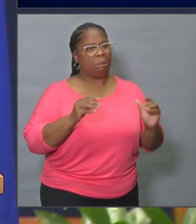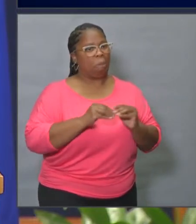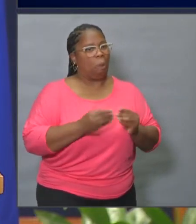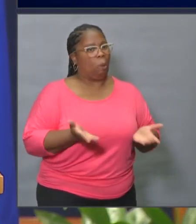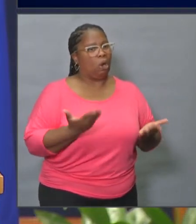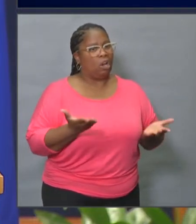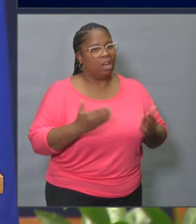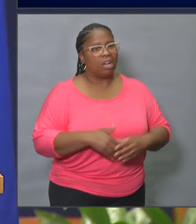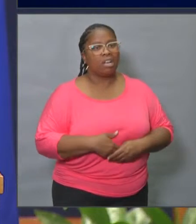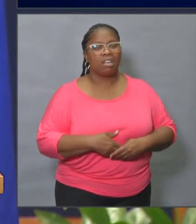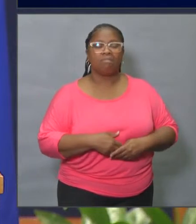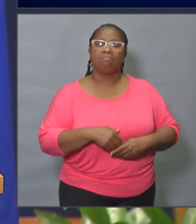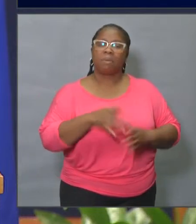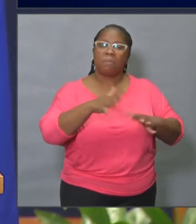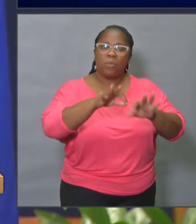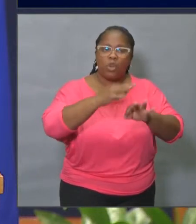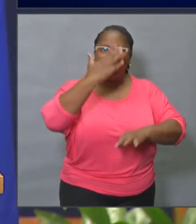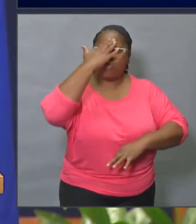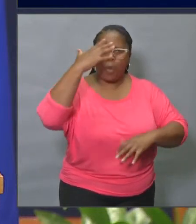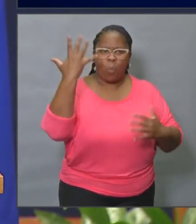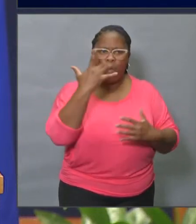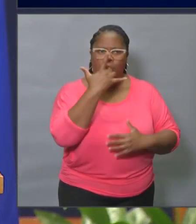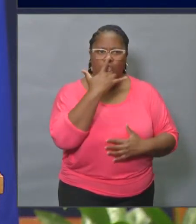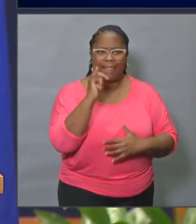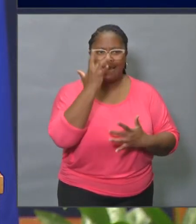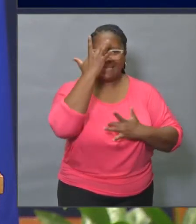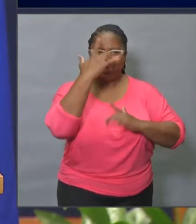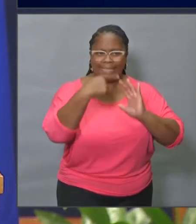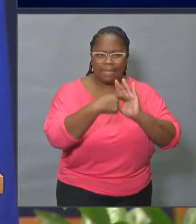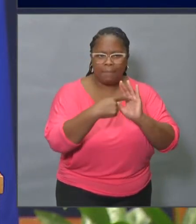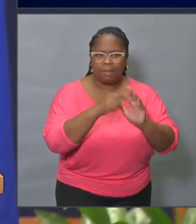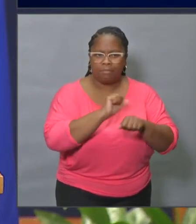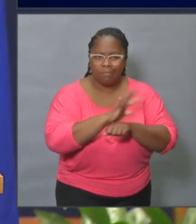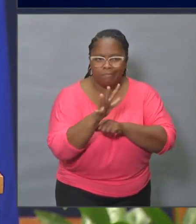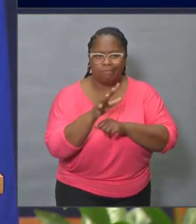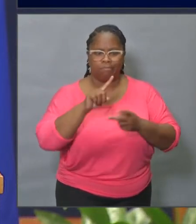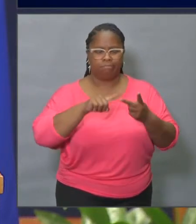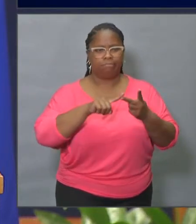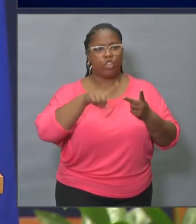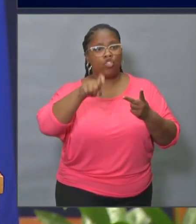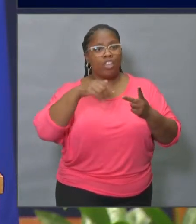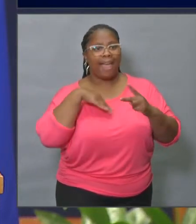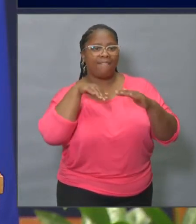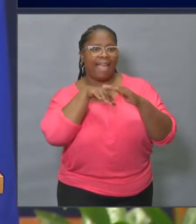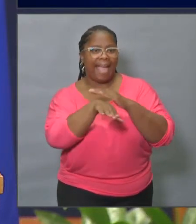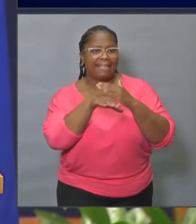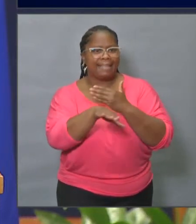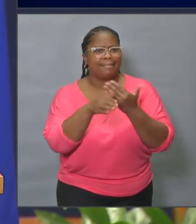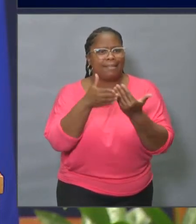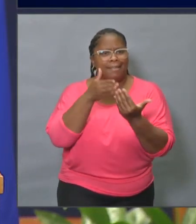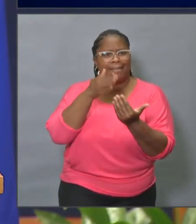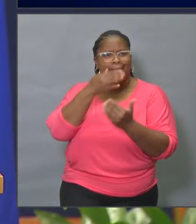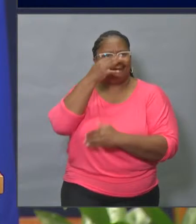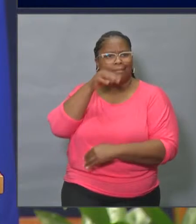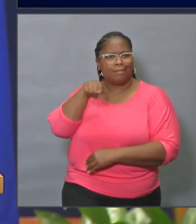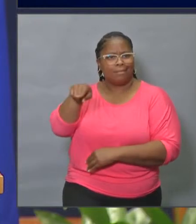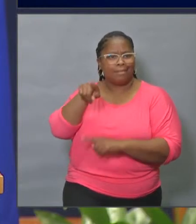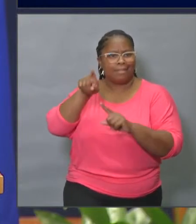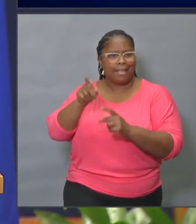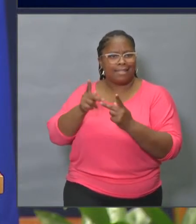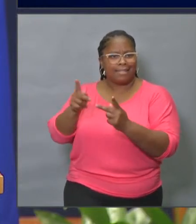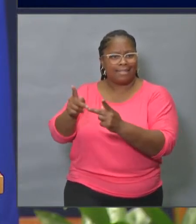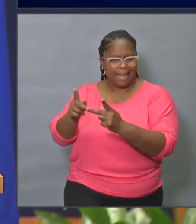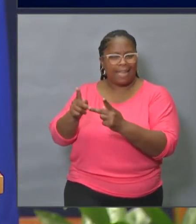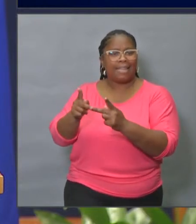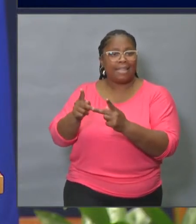COVID, should know the symptoms, should have access to a convenient test site where they can receive a test if they need one, ideally one